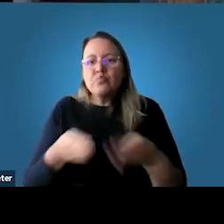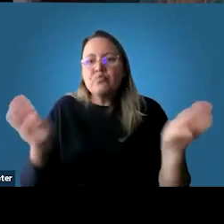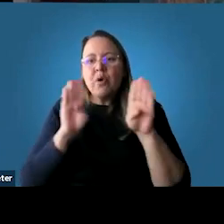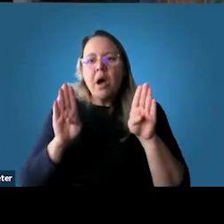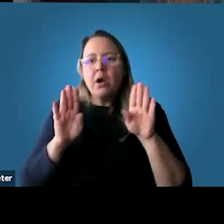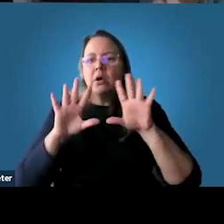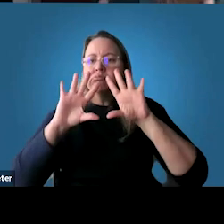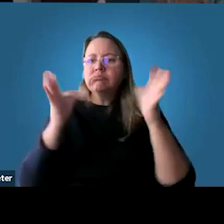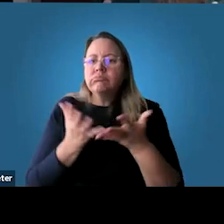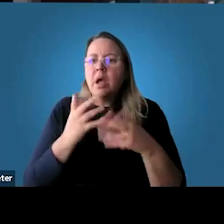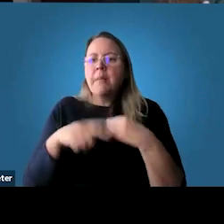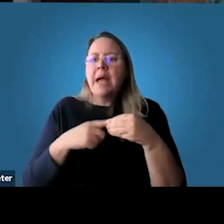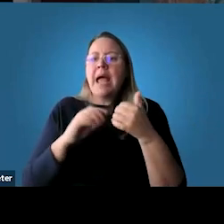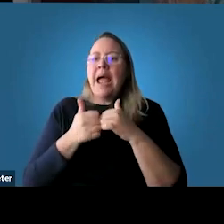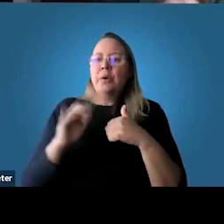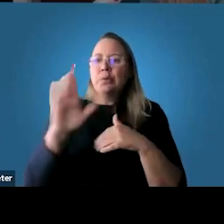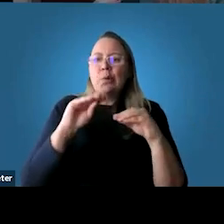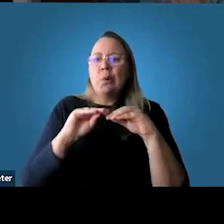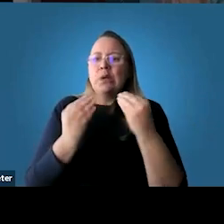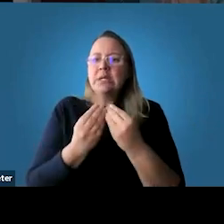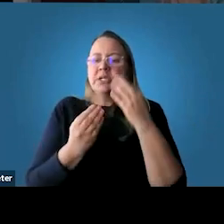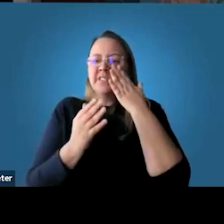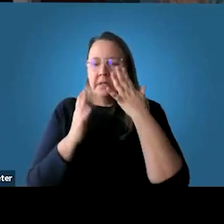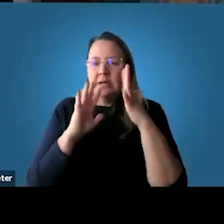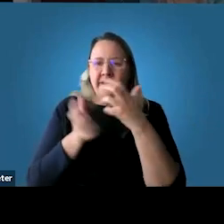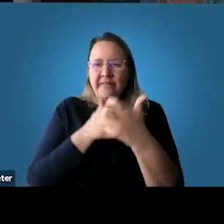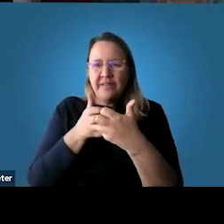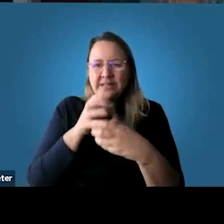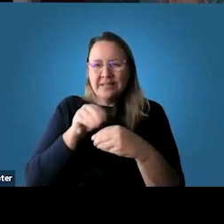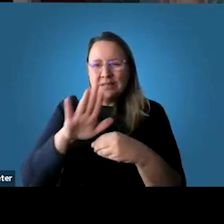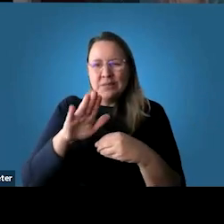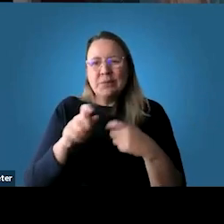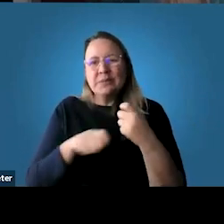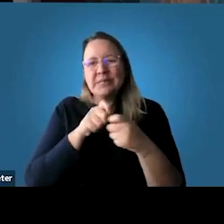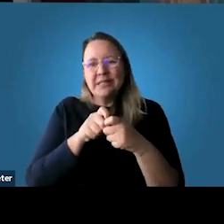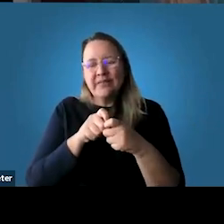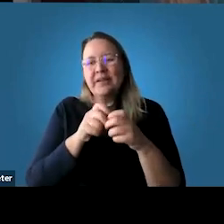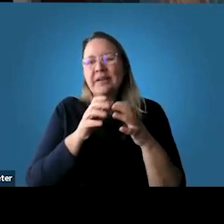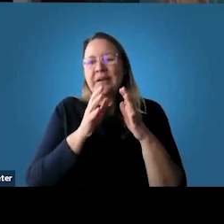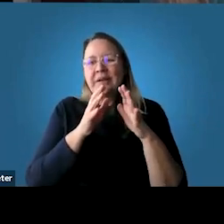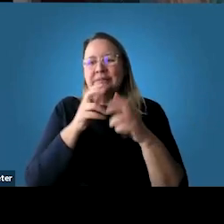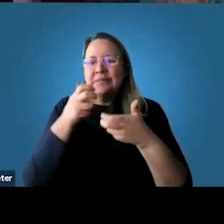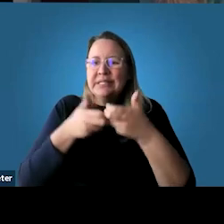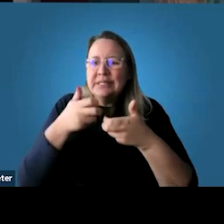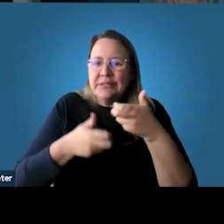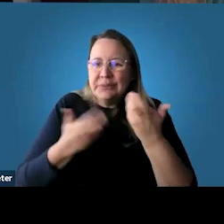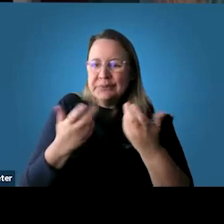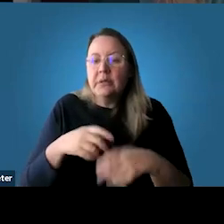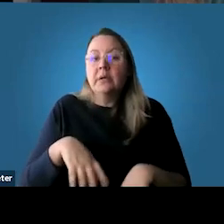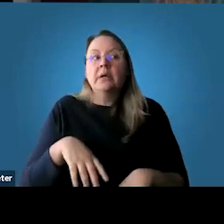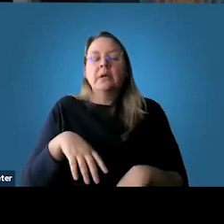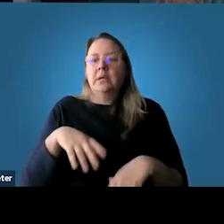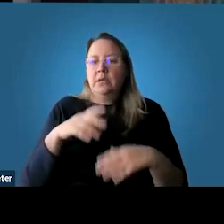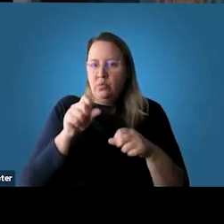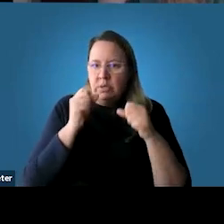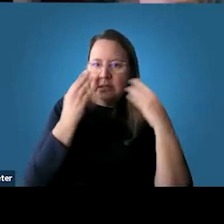context, and how your organization fits into that ecosystem of a particular sector or issue area. It's a chance to tell